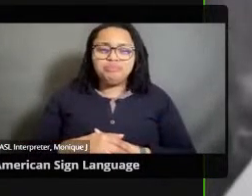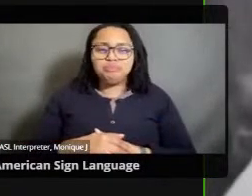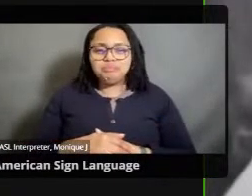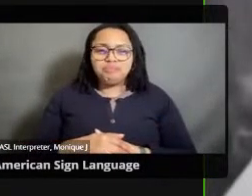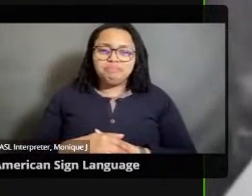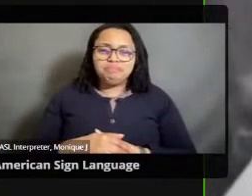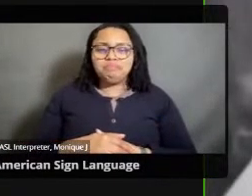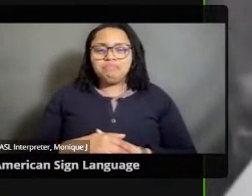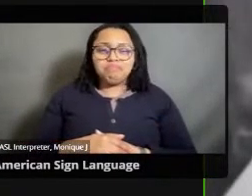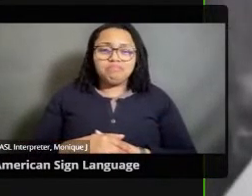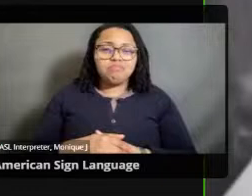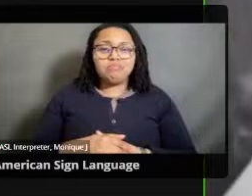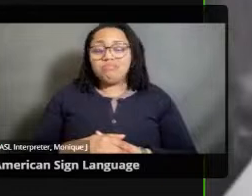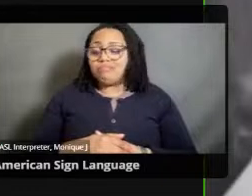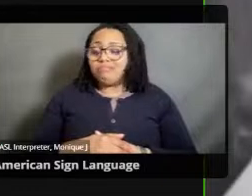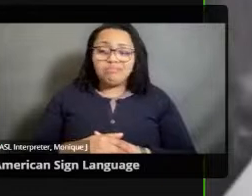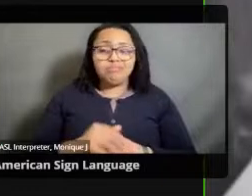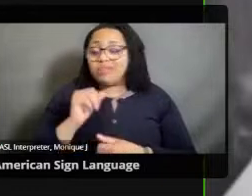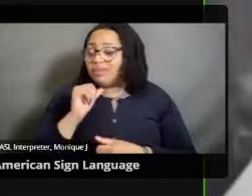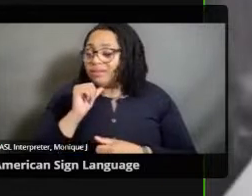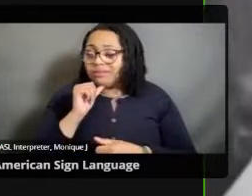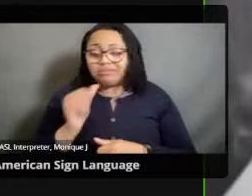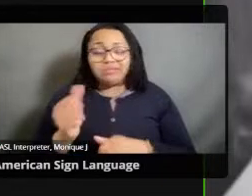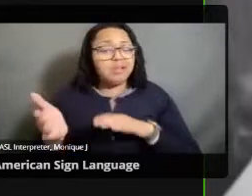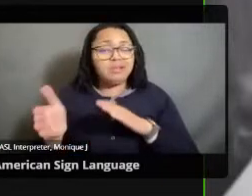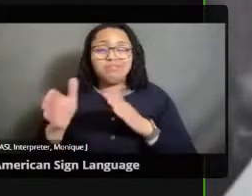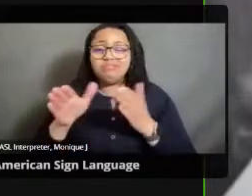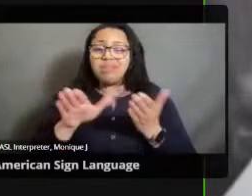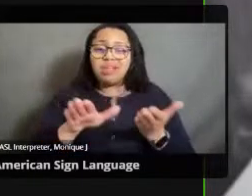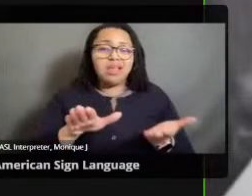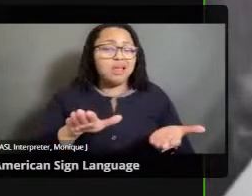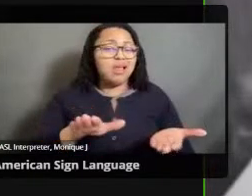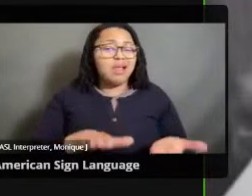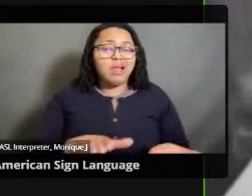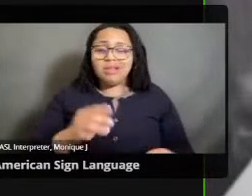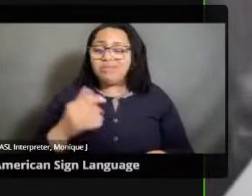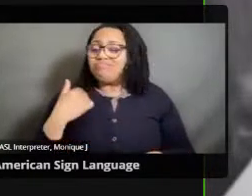We did not die.